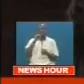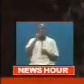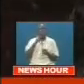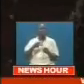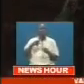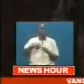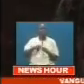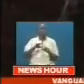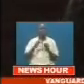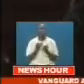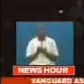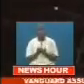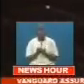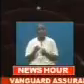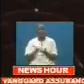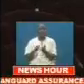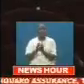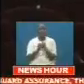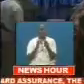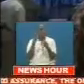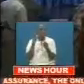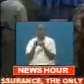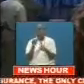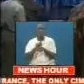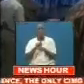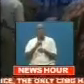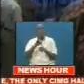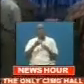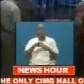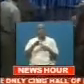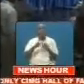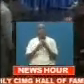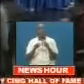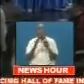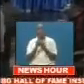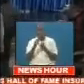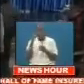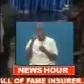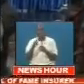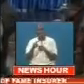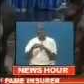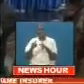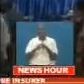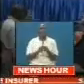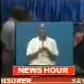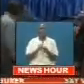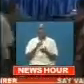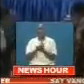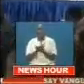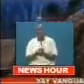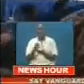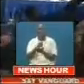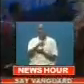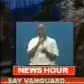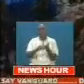as a bookkeeper. The experience gained while working for the oil giant gave him the chance to understand the dynamics of balance sheets and